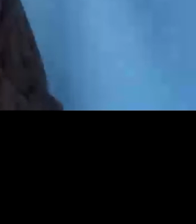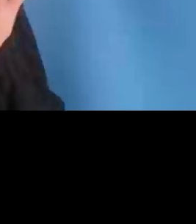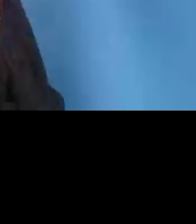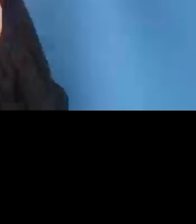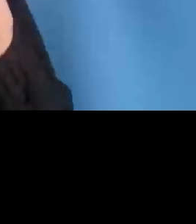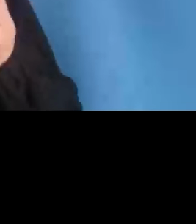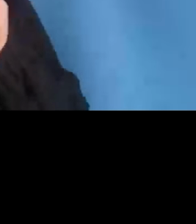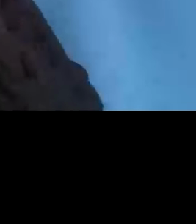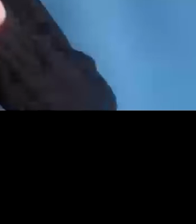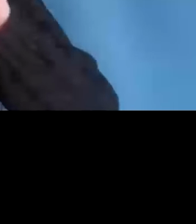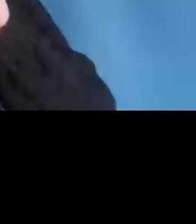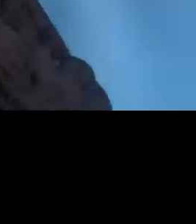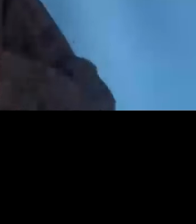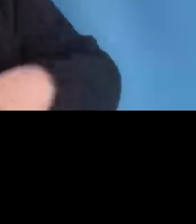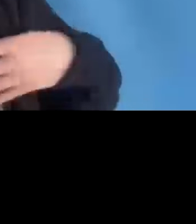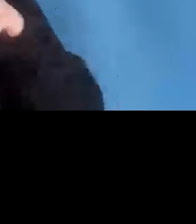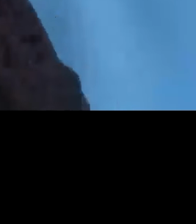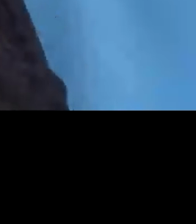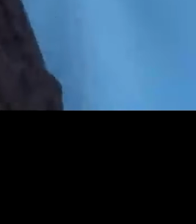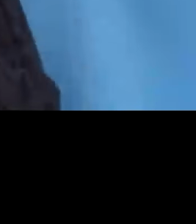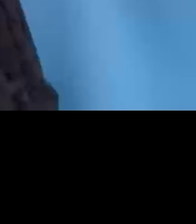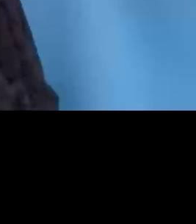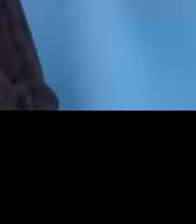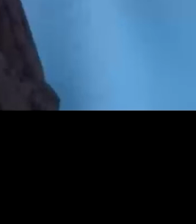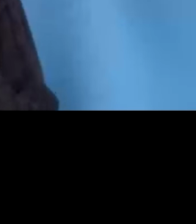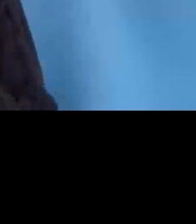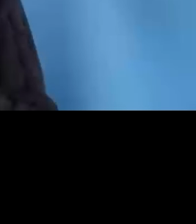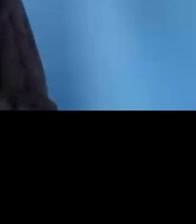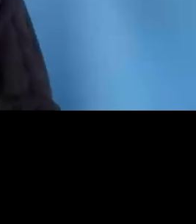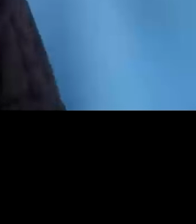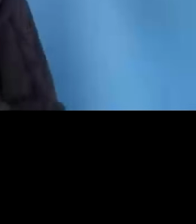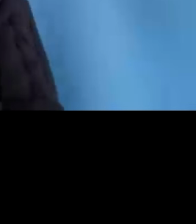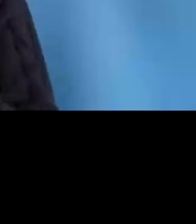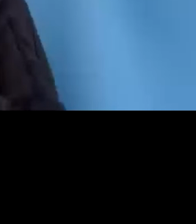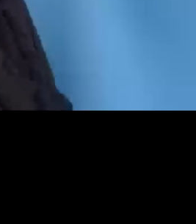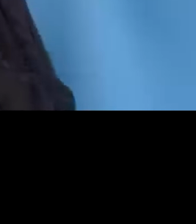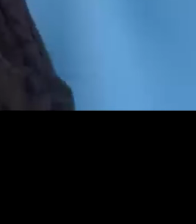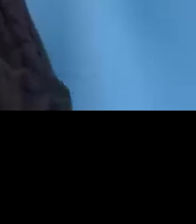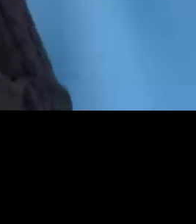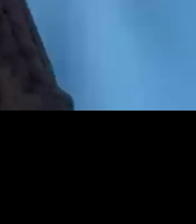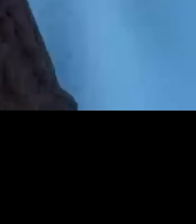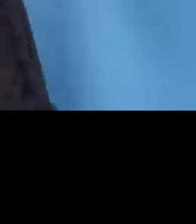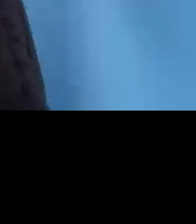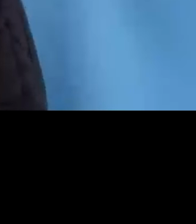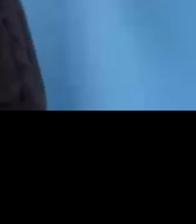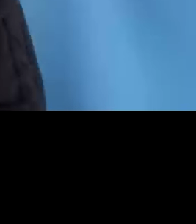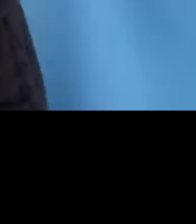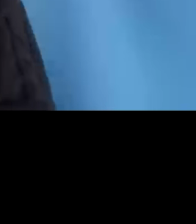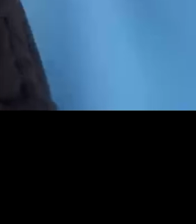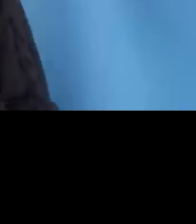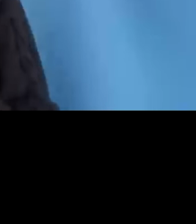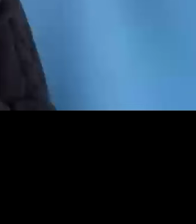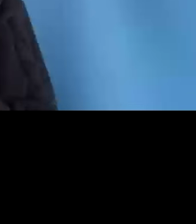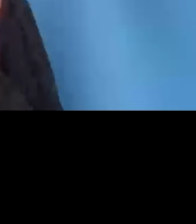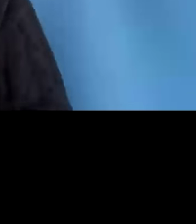framework. Kevin's roots are in the advertising agency world, where he helped his first four companies scale to acquisition.